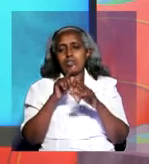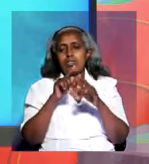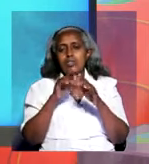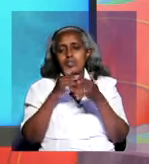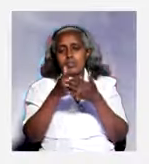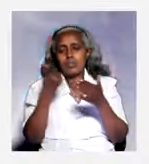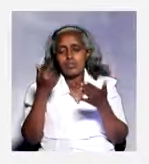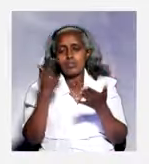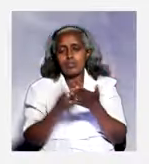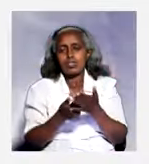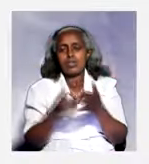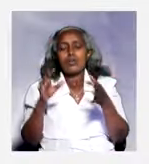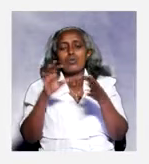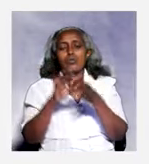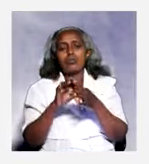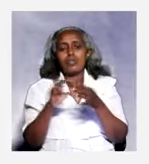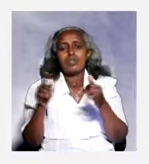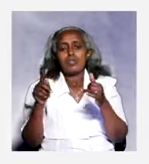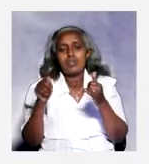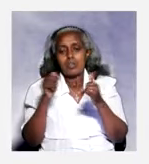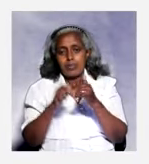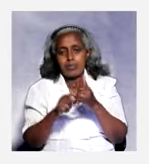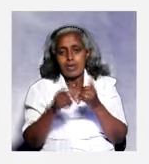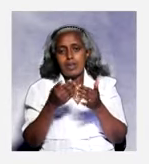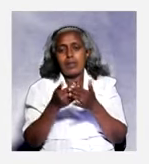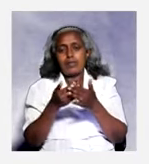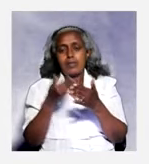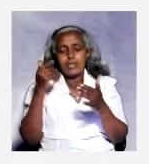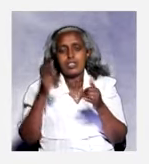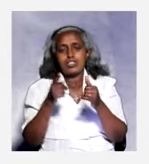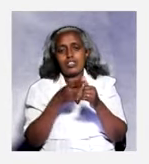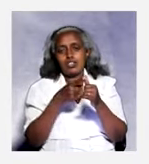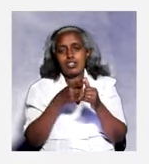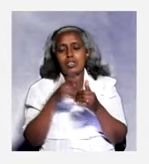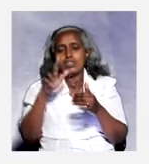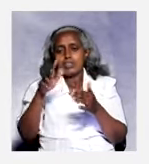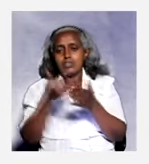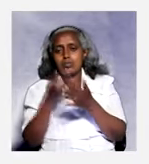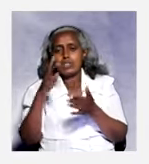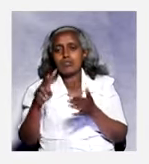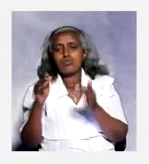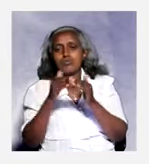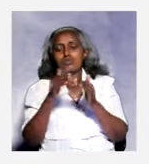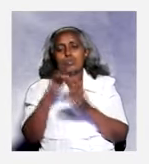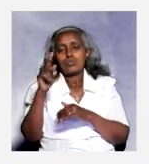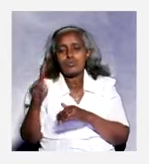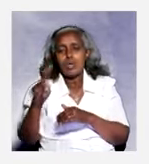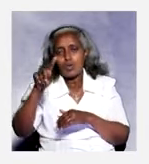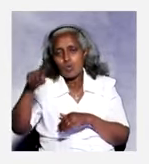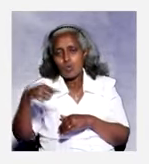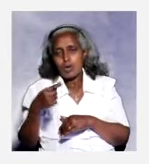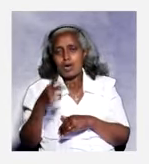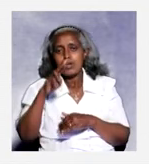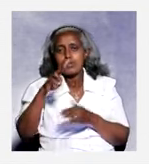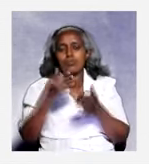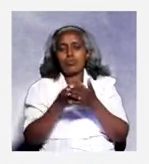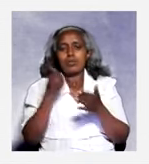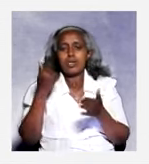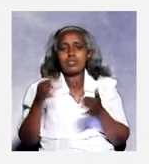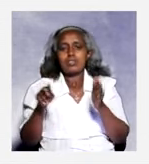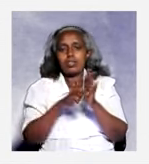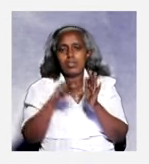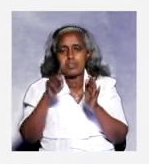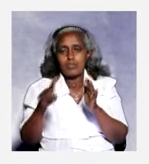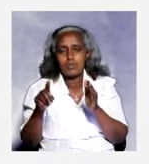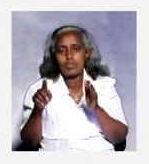of their component, terminal minus initial. 3 minus 2, it is 1, comma, 2 minus